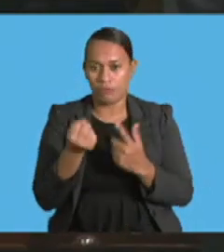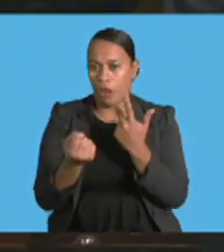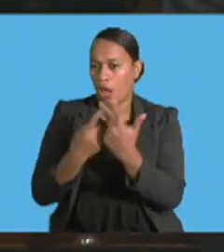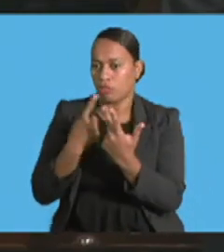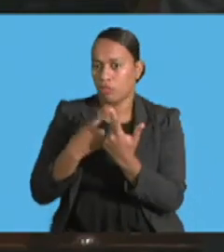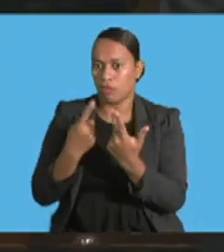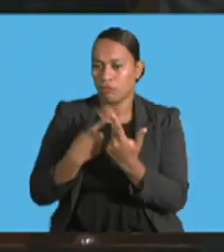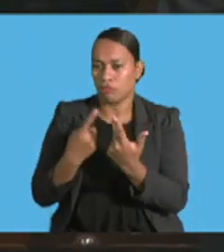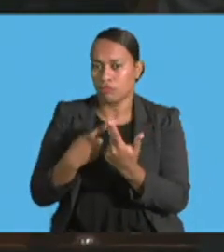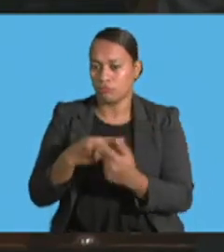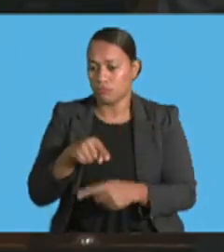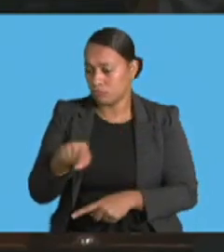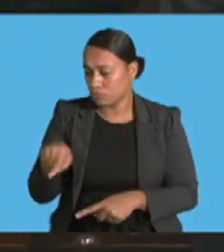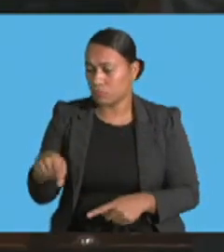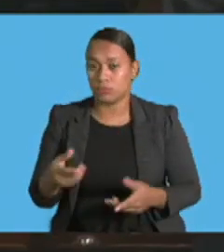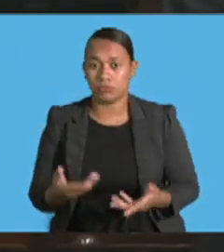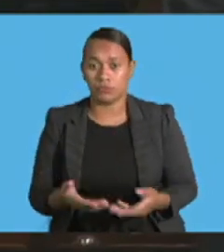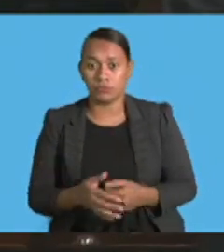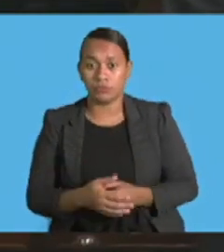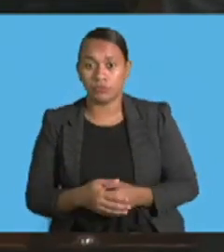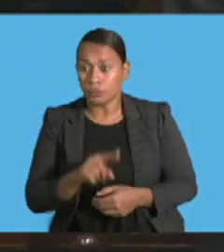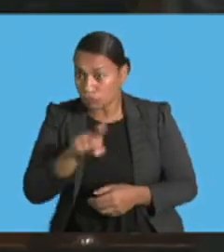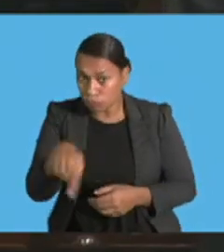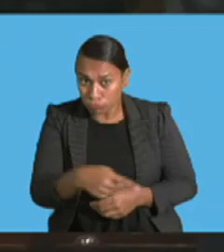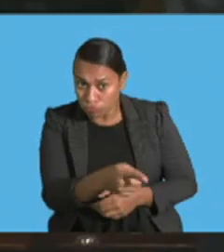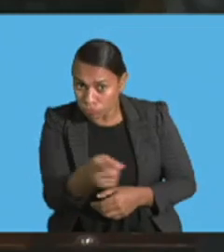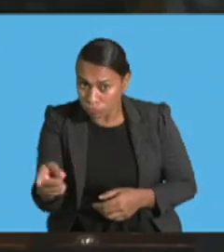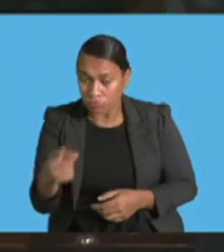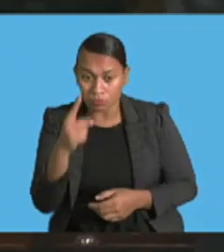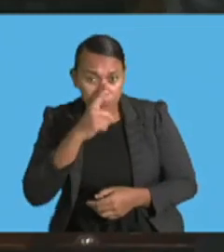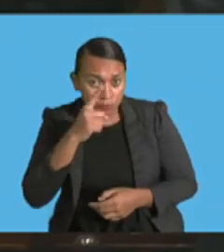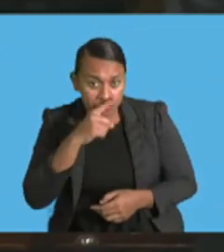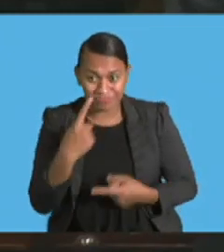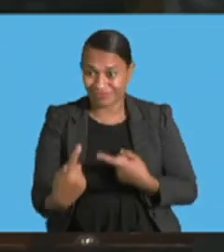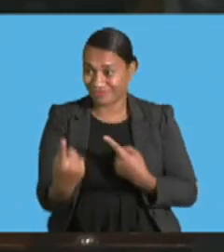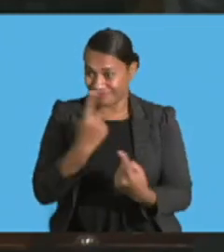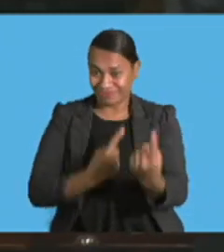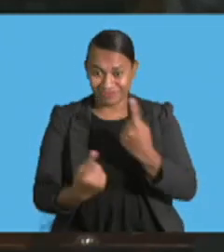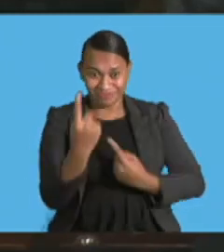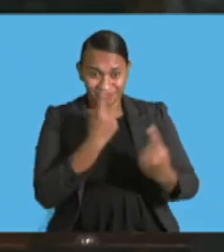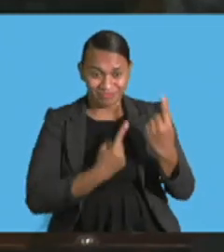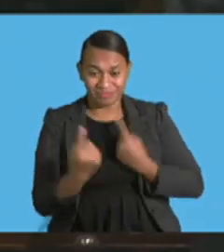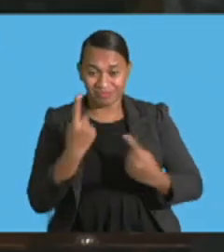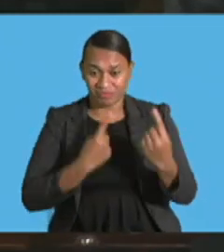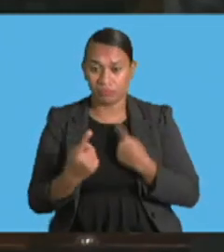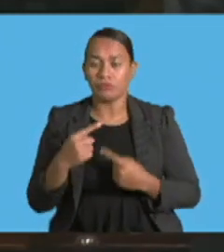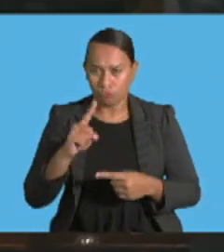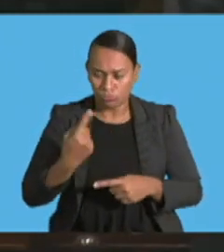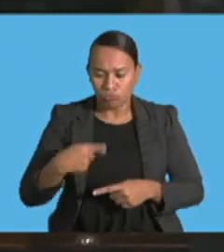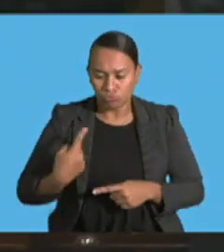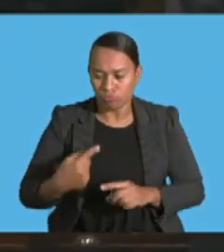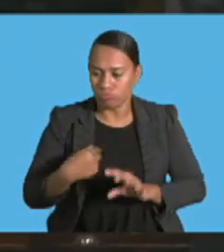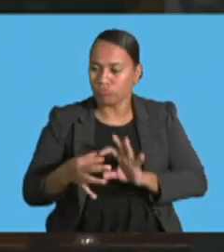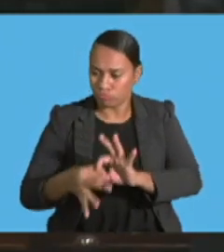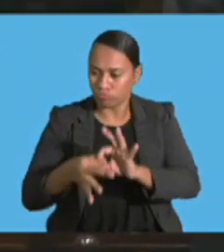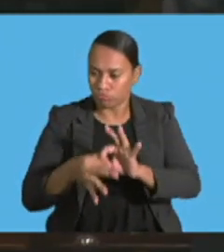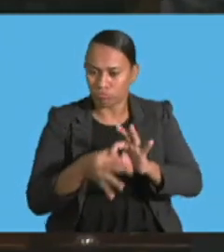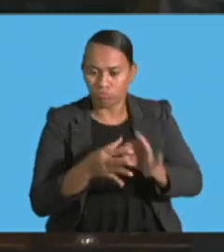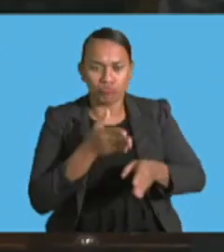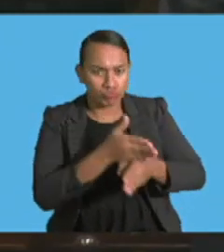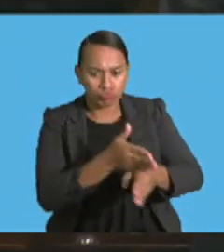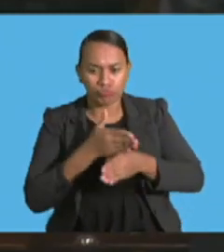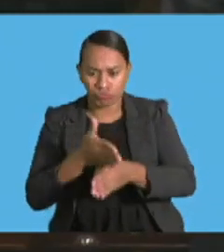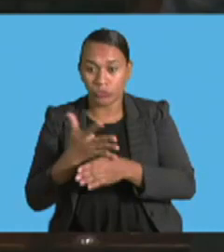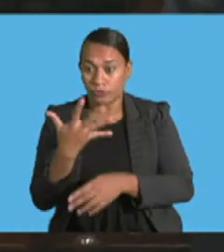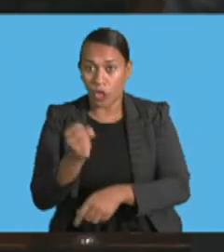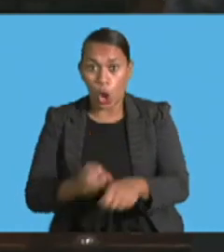and handhold its applicant customers through the process. This effort is evident from the recent launch of the exclusive customer care unit at the